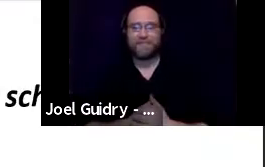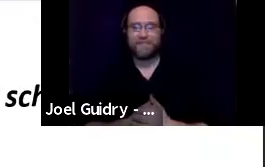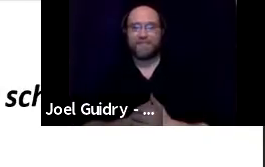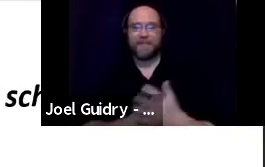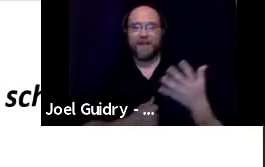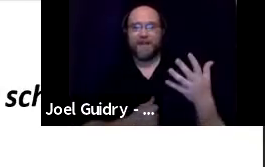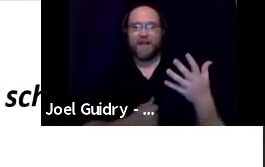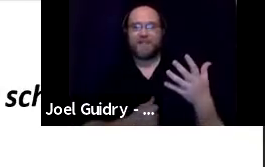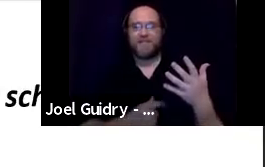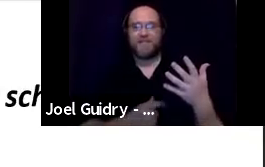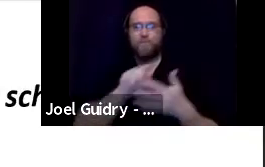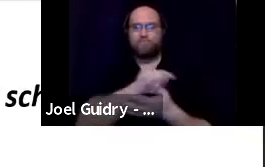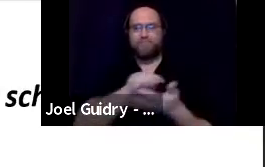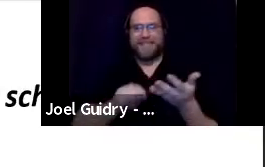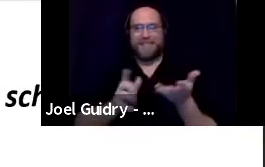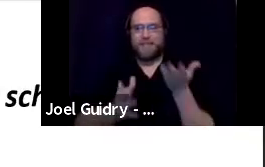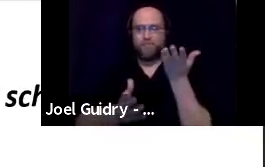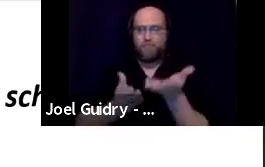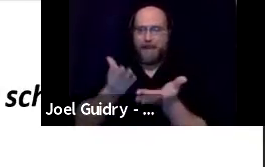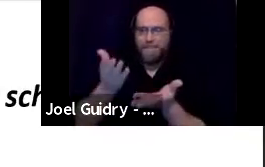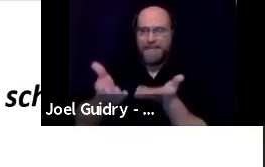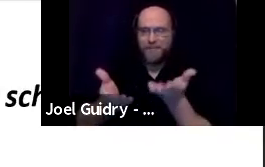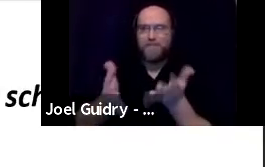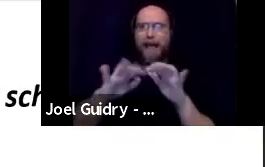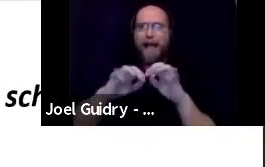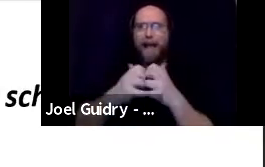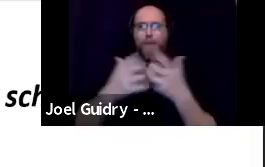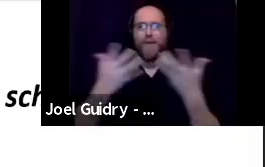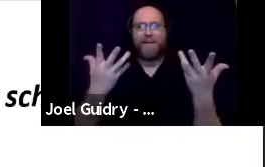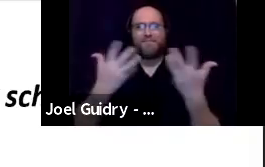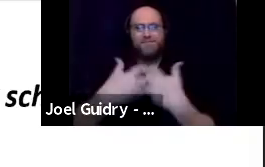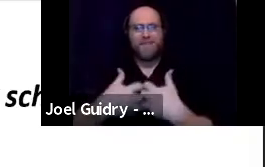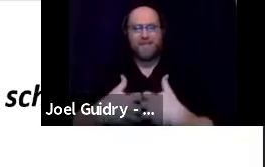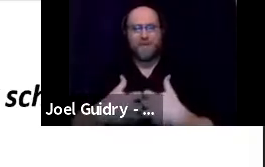these recommendations, how do they all fit together?